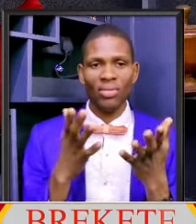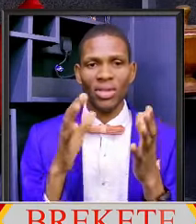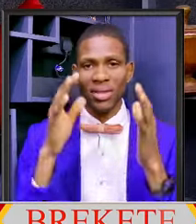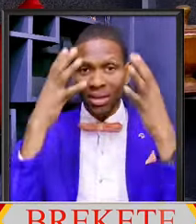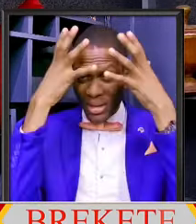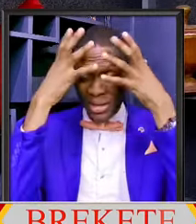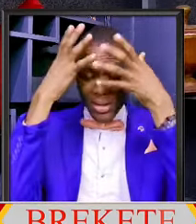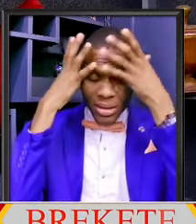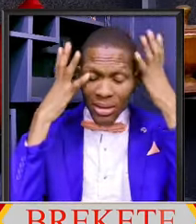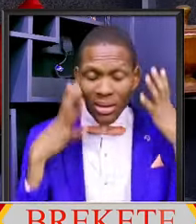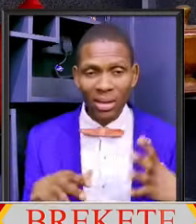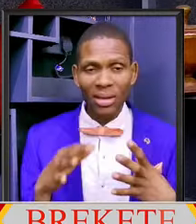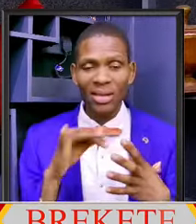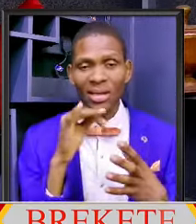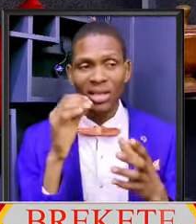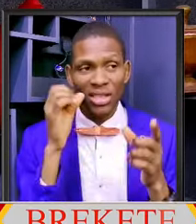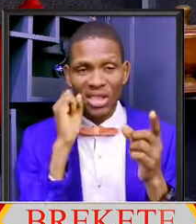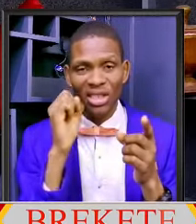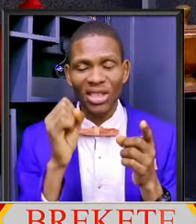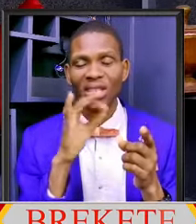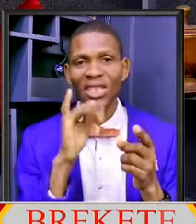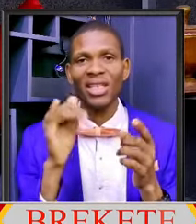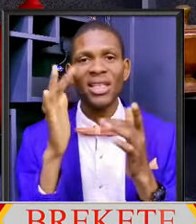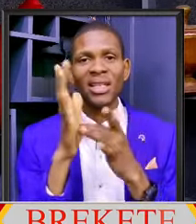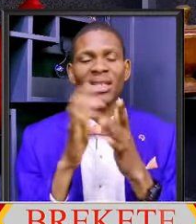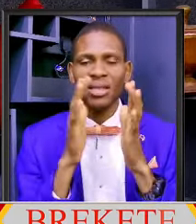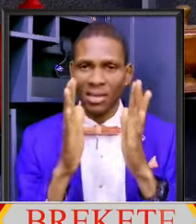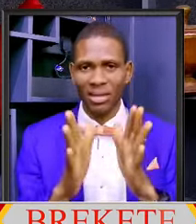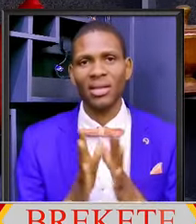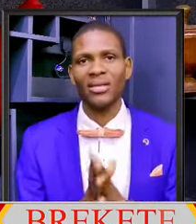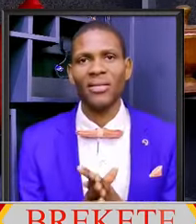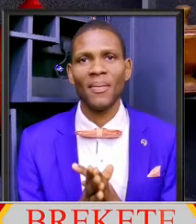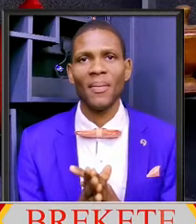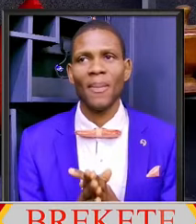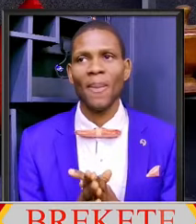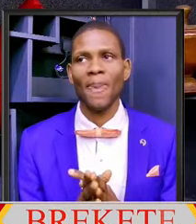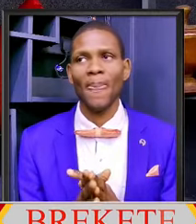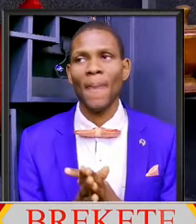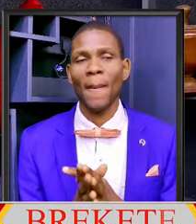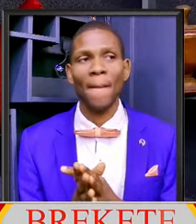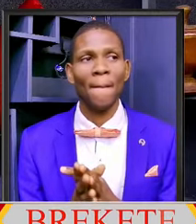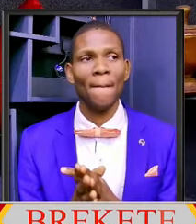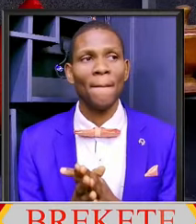Christian. Kai, we.